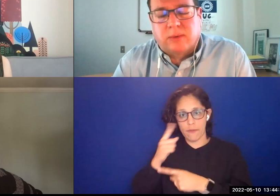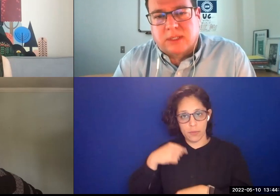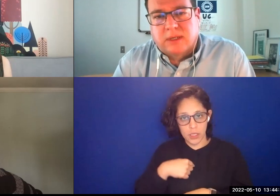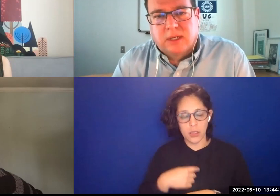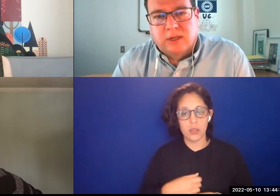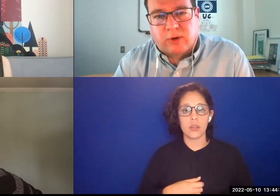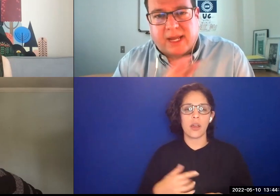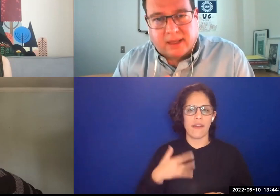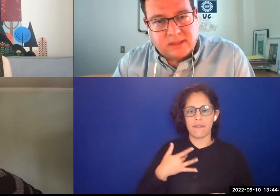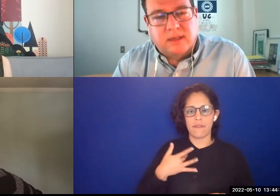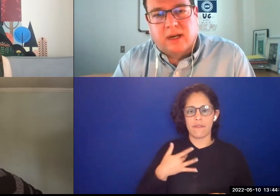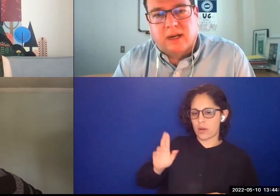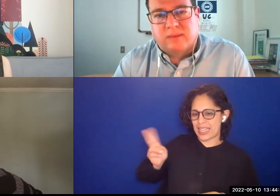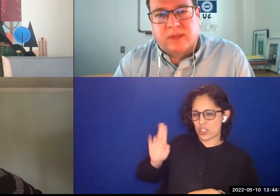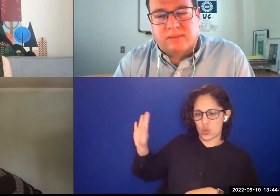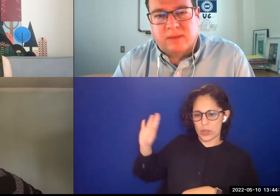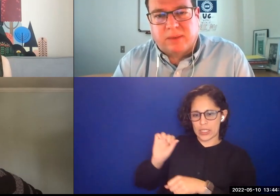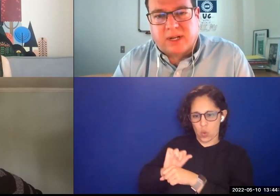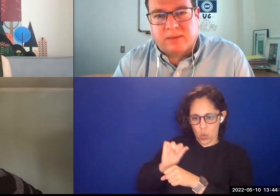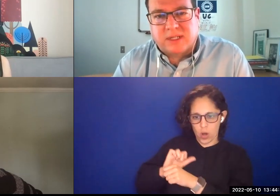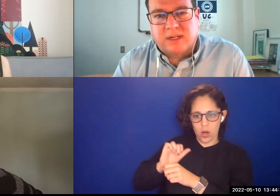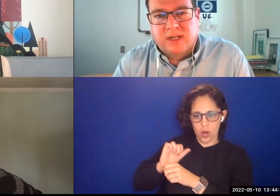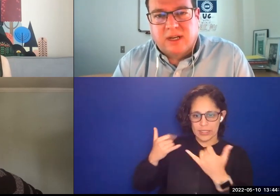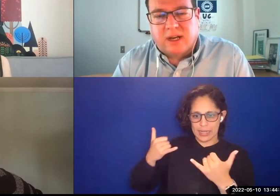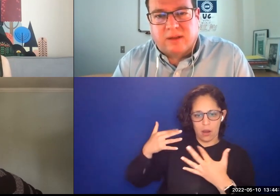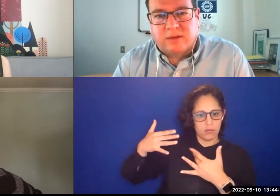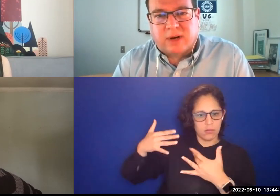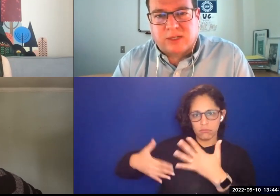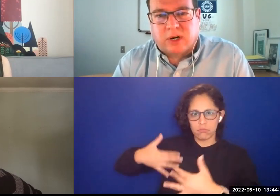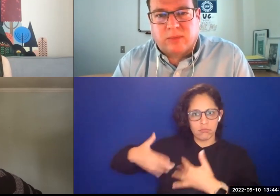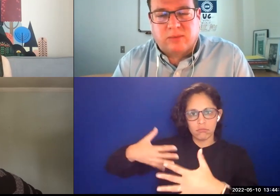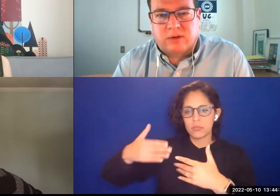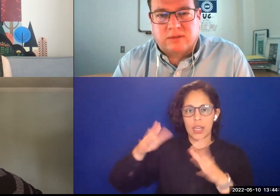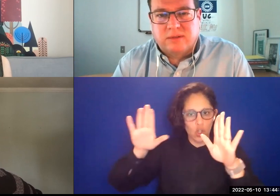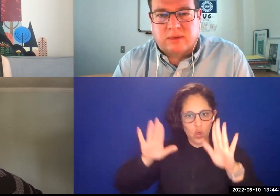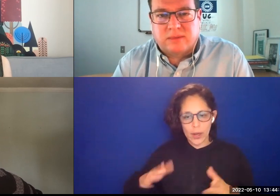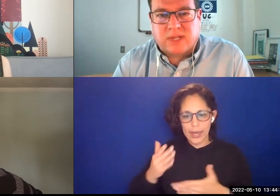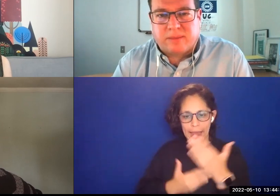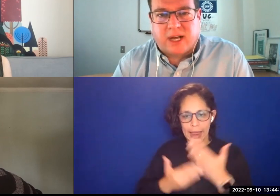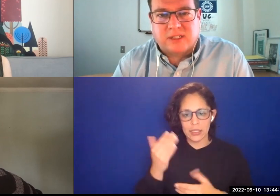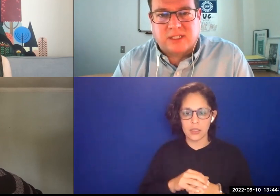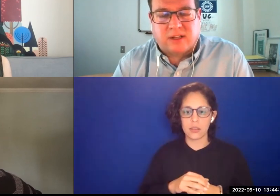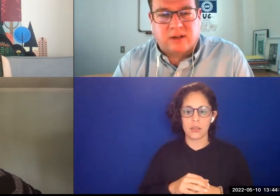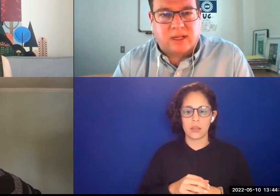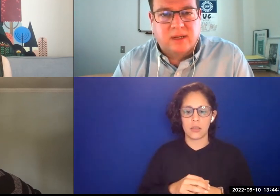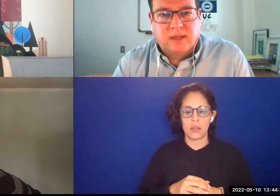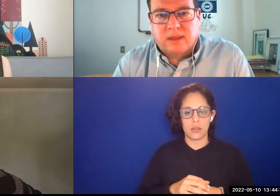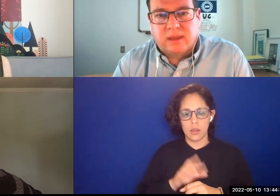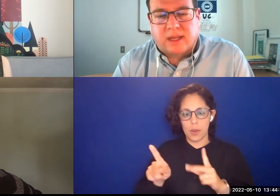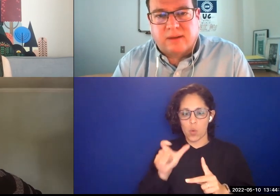of history was in great hands. The people that I was in the graduate program with were, you know, top notch and stellar,